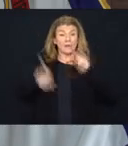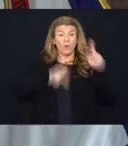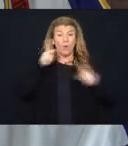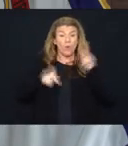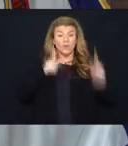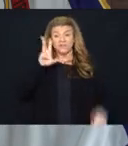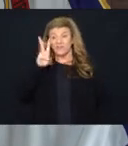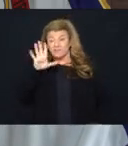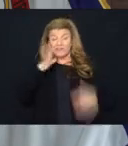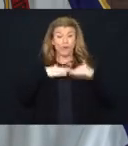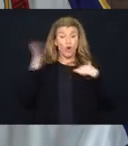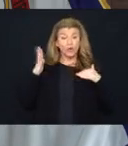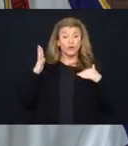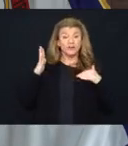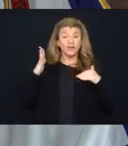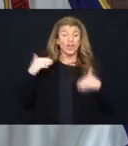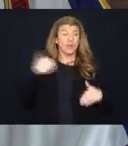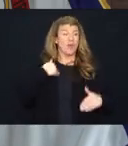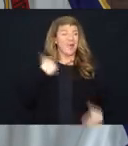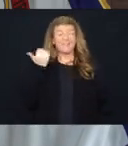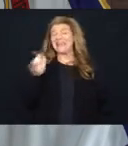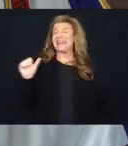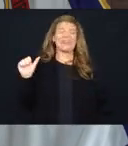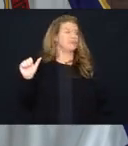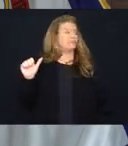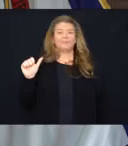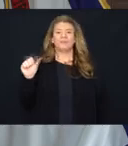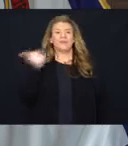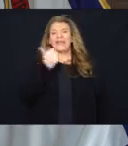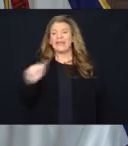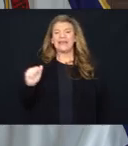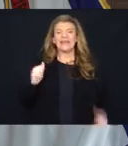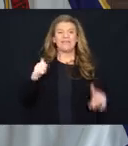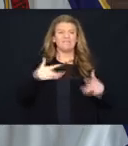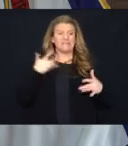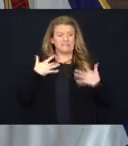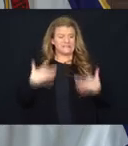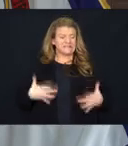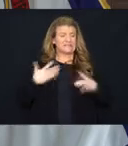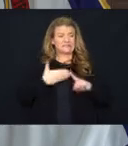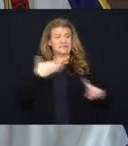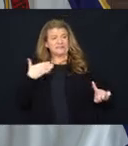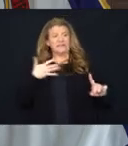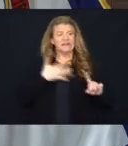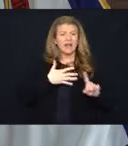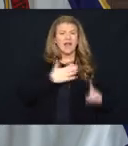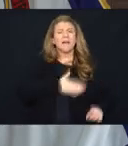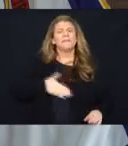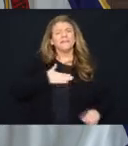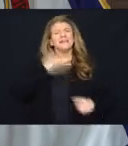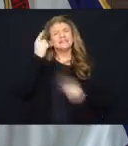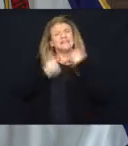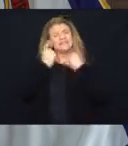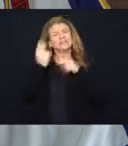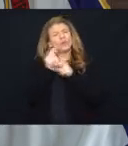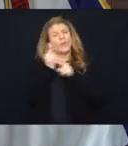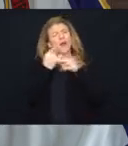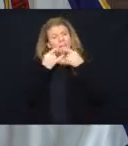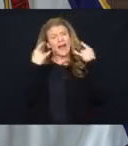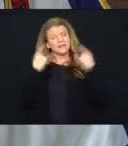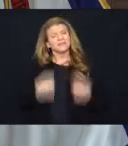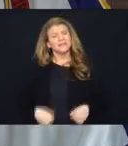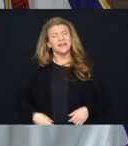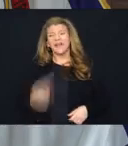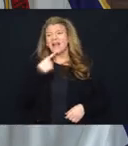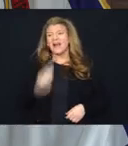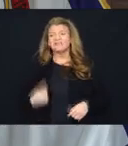you're 65 and older, you have any pre-existing conditions at all, please consider wearing a mask. I've said